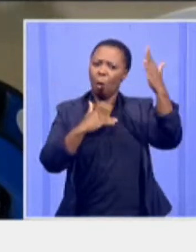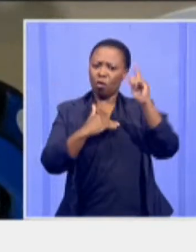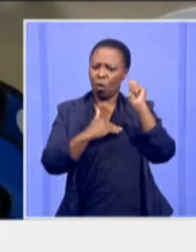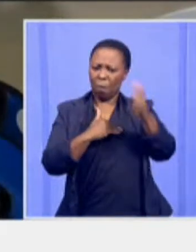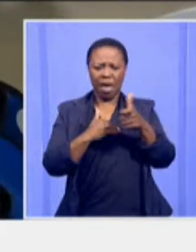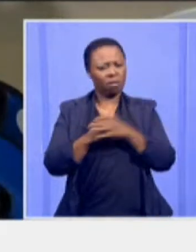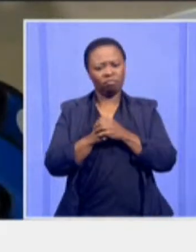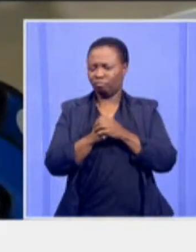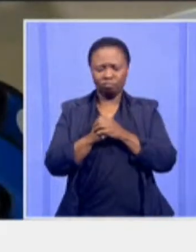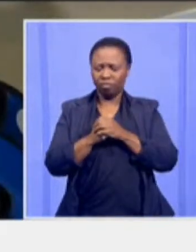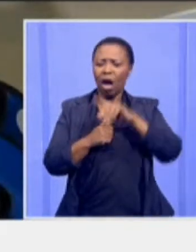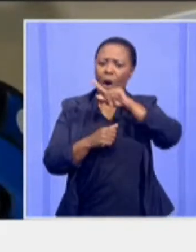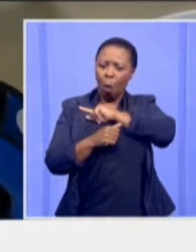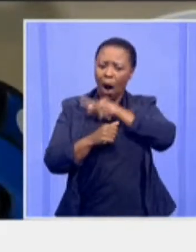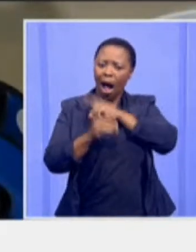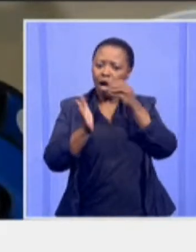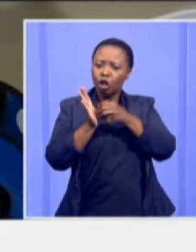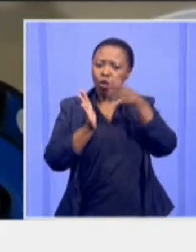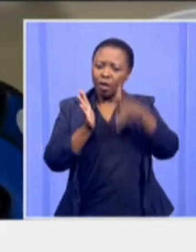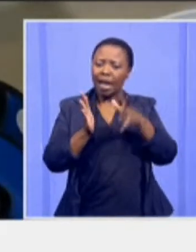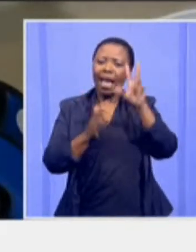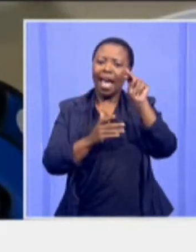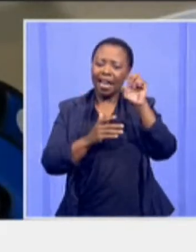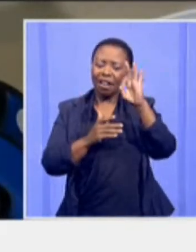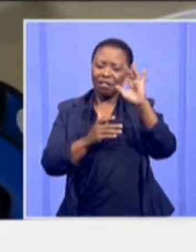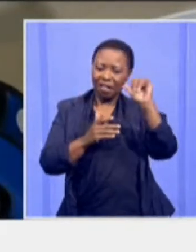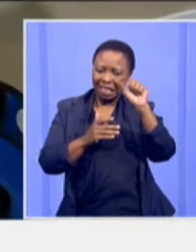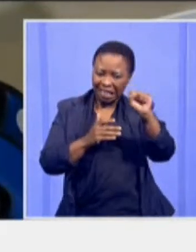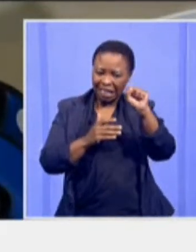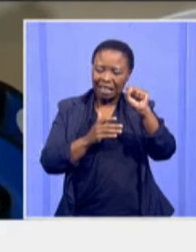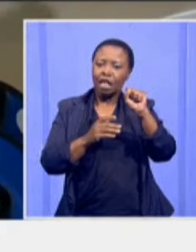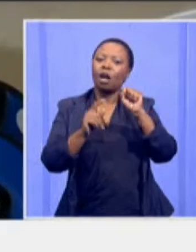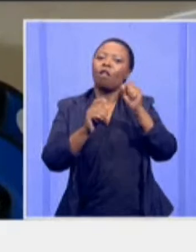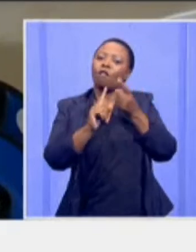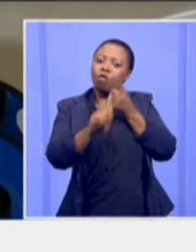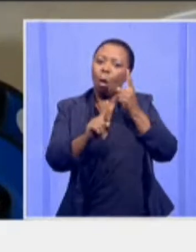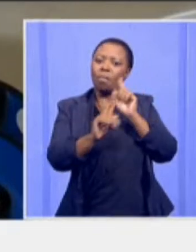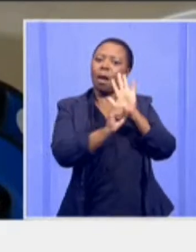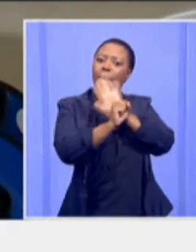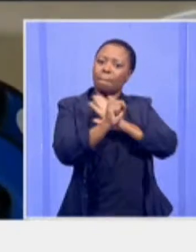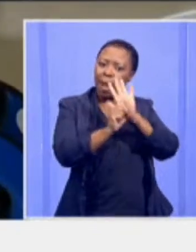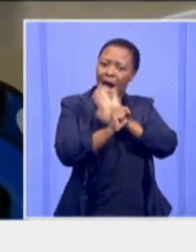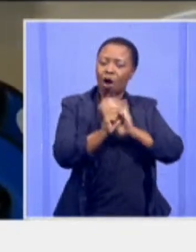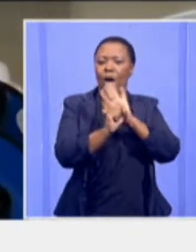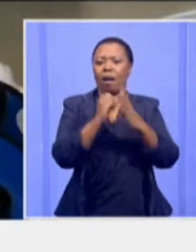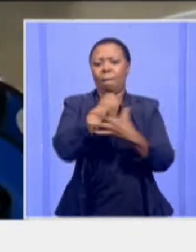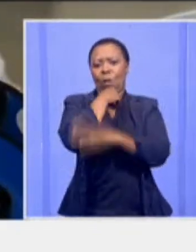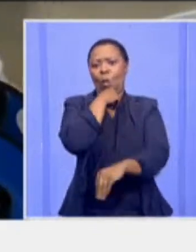because that student is an NFSAS student who comes from a poor background.